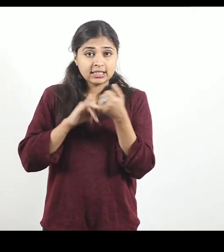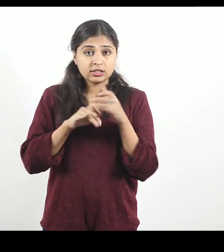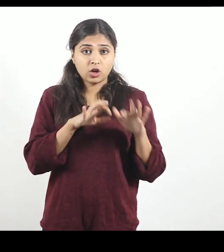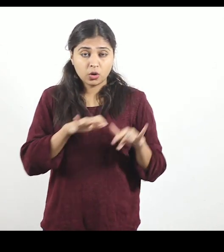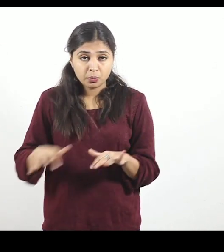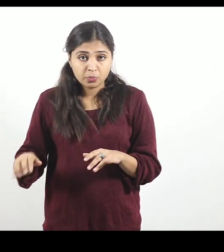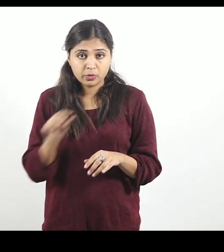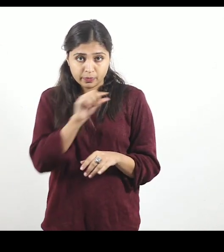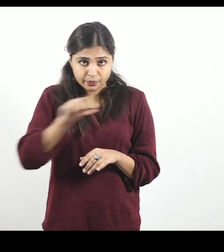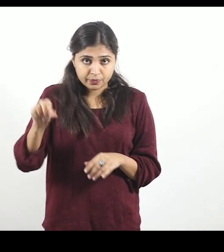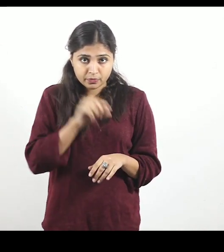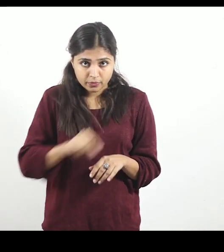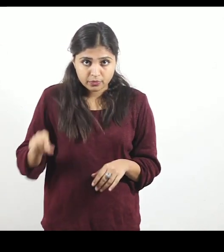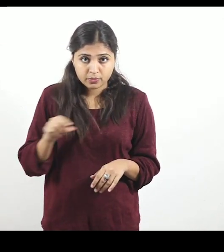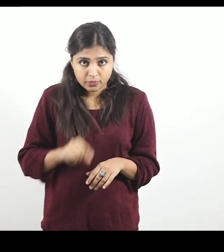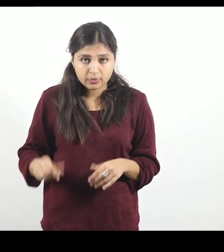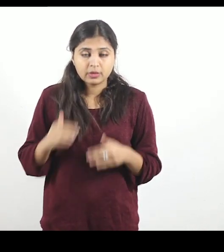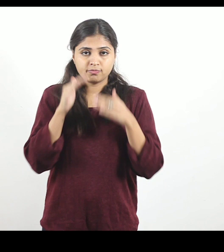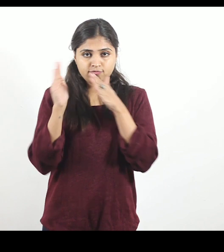often classified as follows: